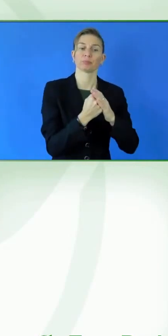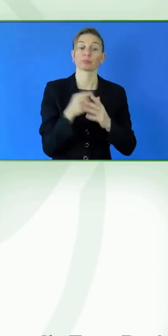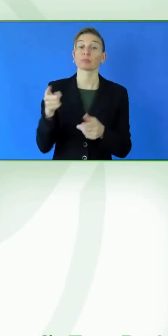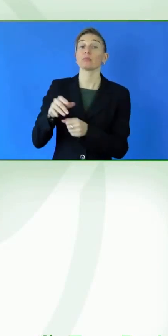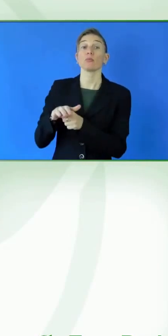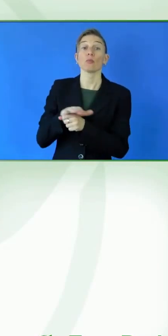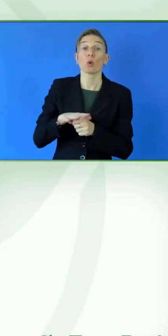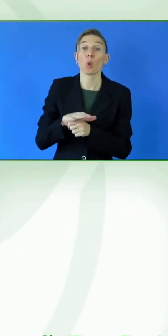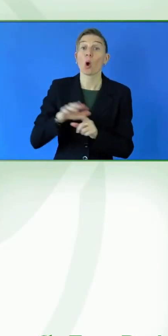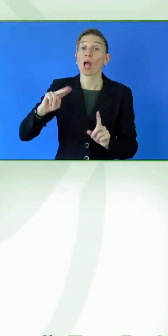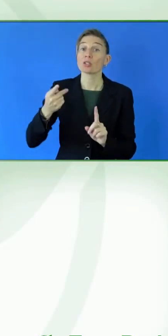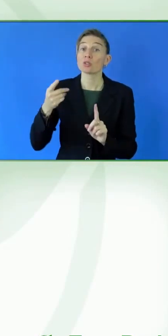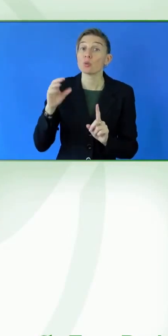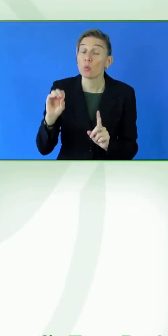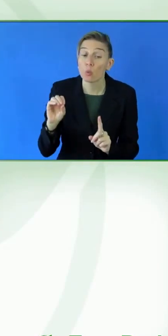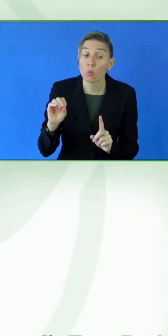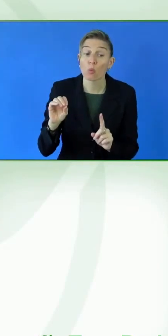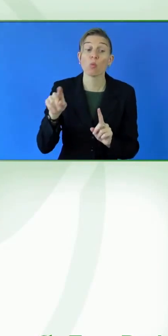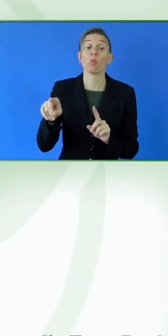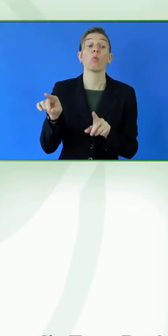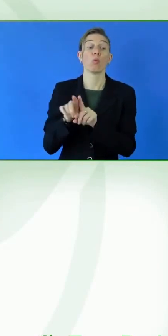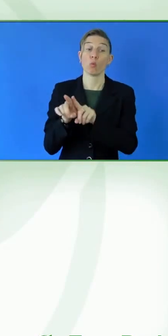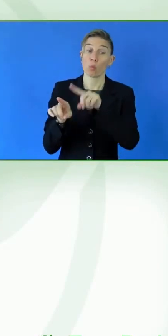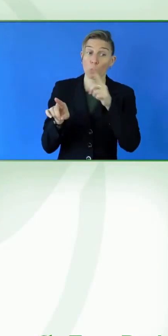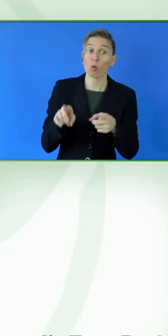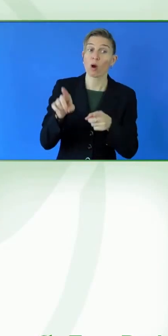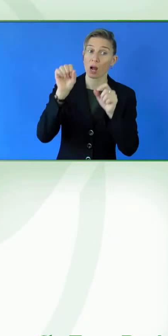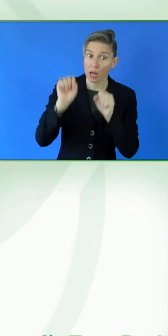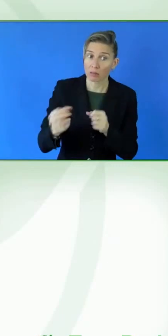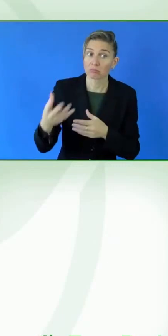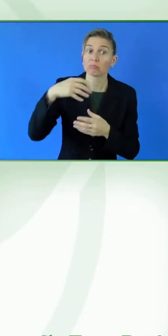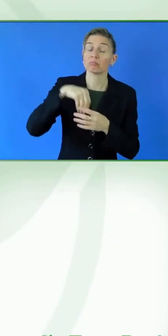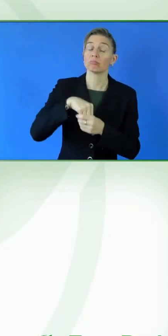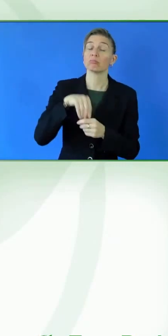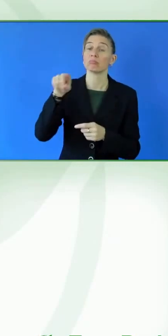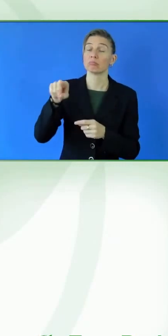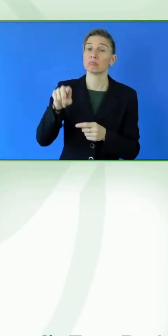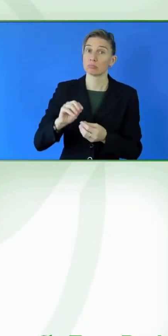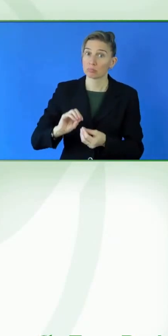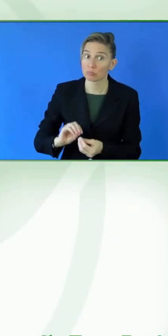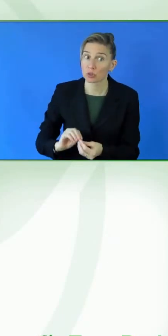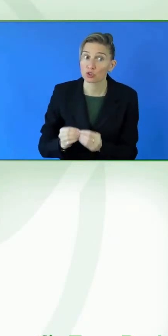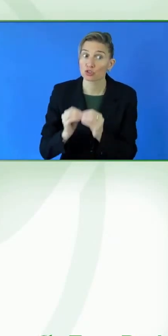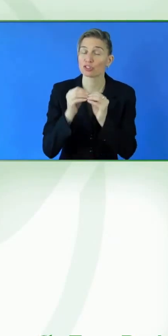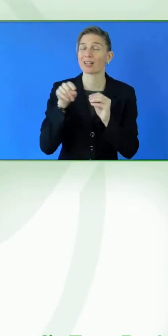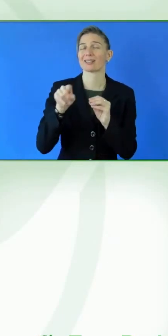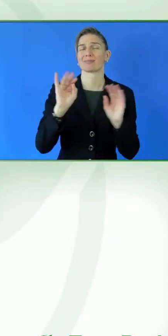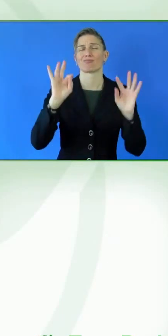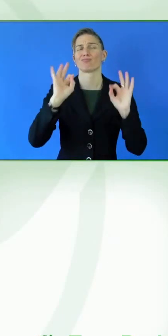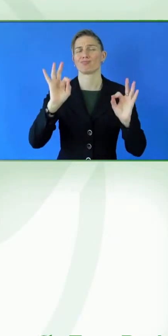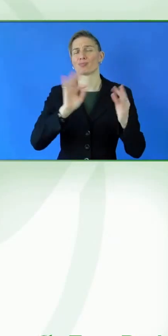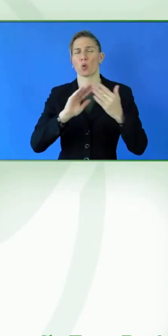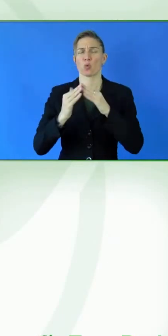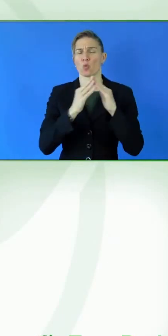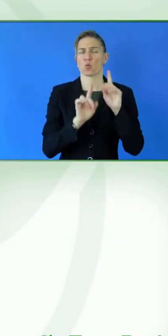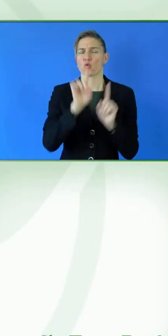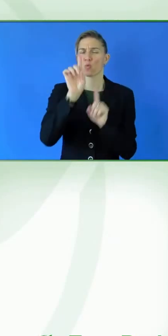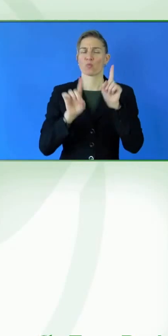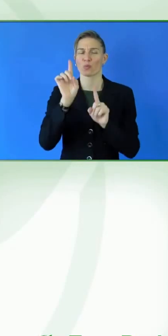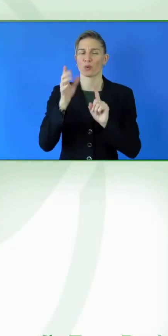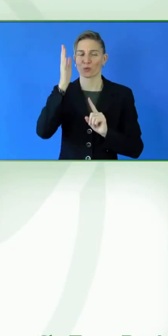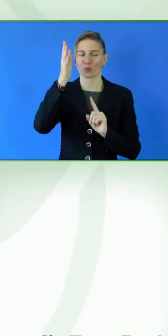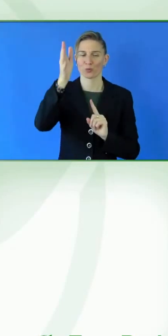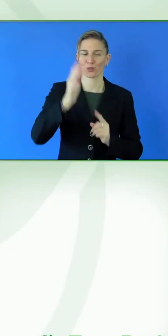really participate in creating this more inclusive urban future. Now, what I'd like to share is the fact